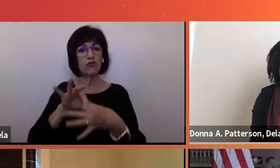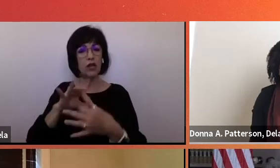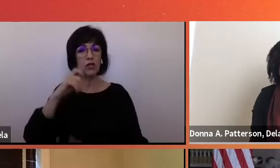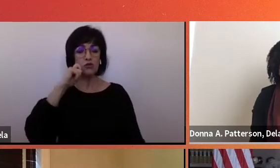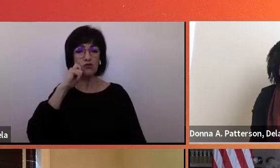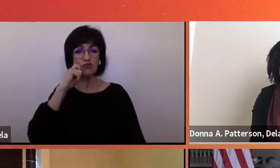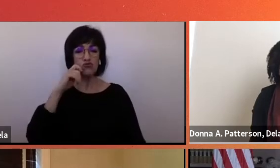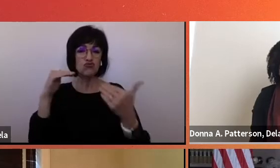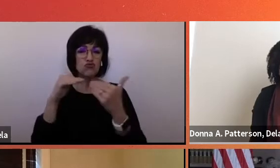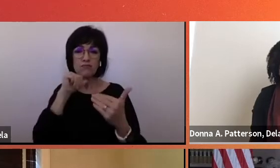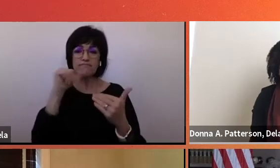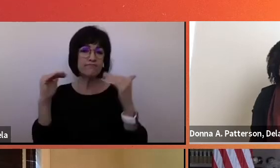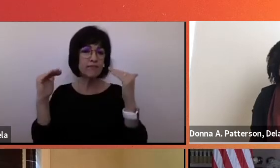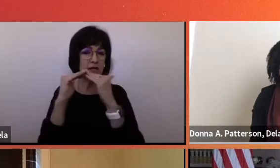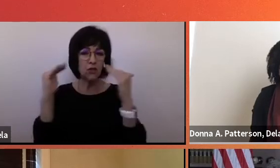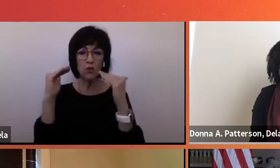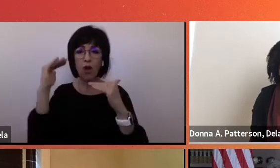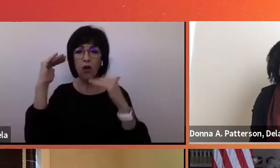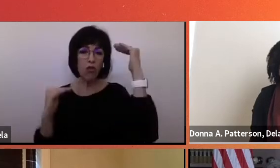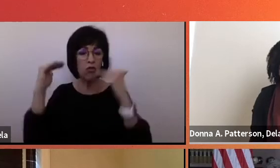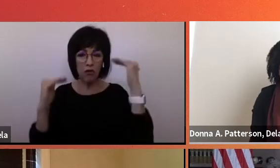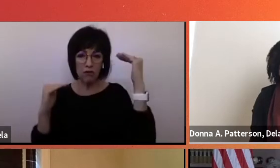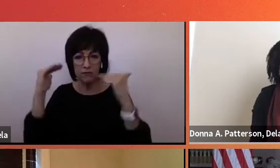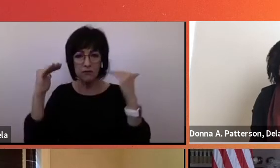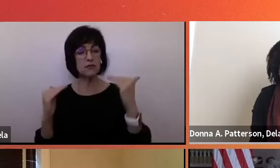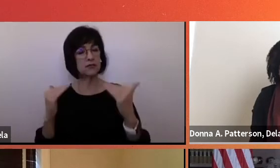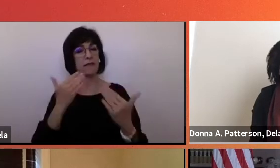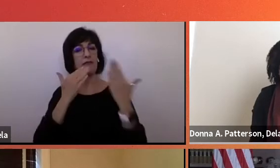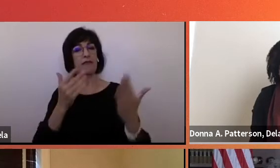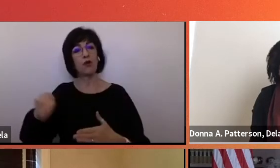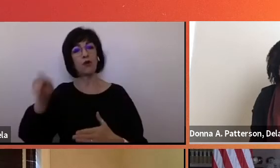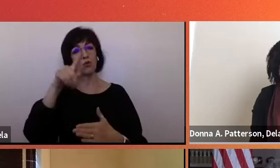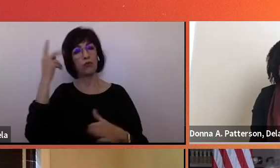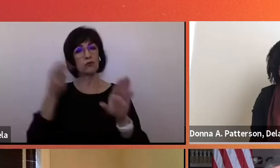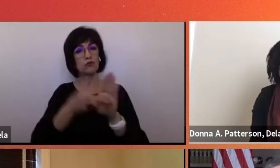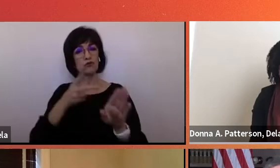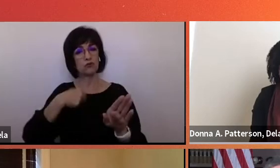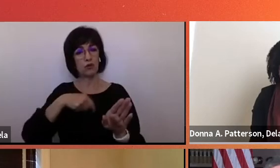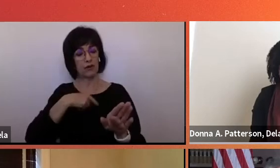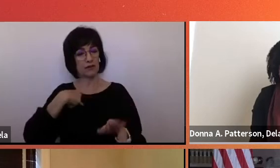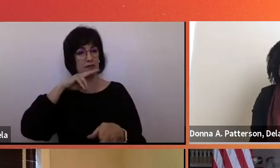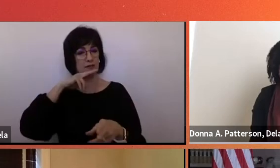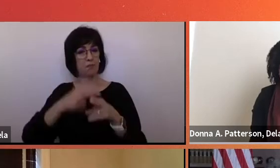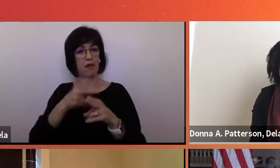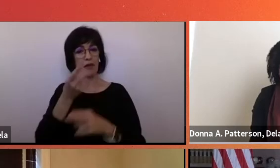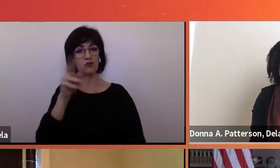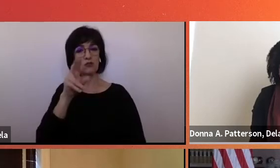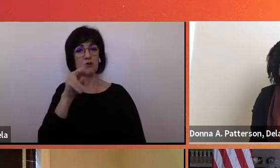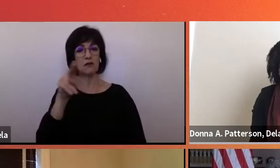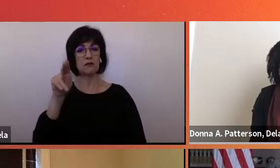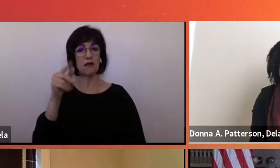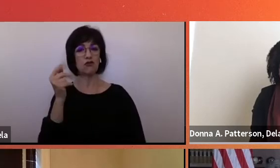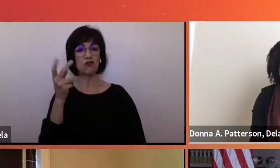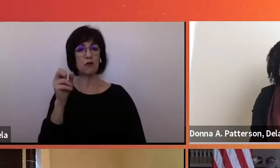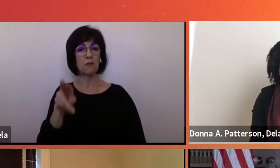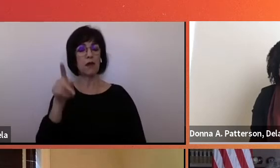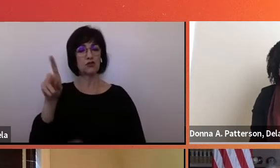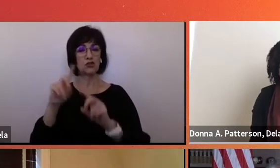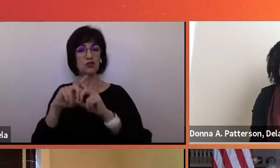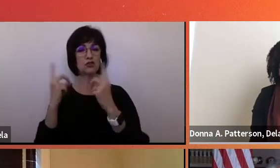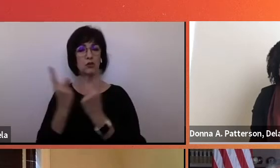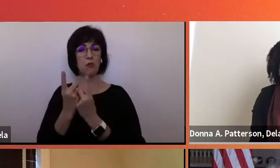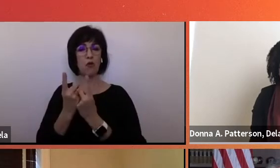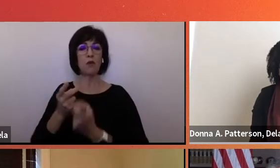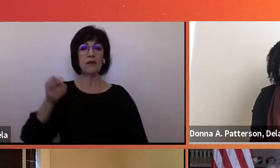for joining us today with us. I mentioned Dr. Donna Patterson is the chair of the Department of History, Political Science, and